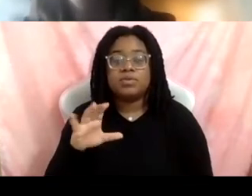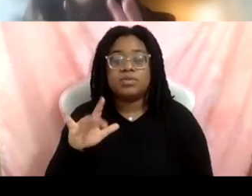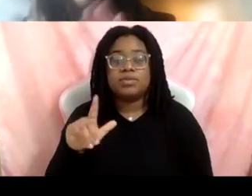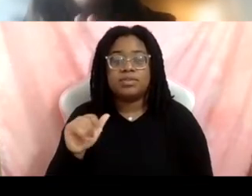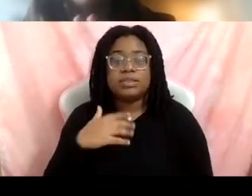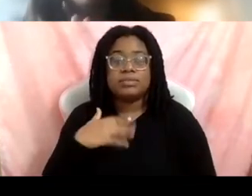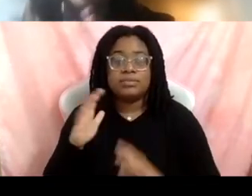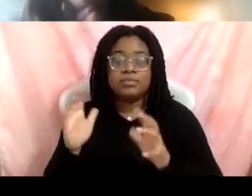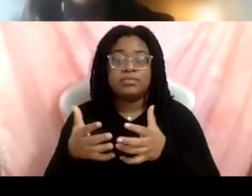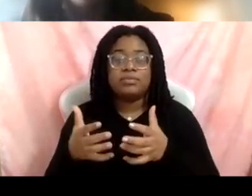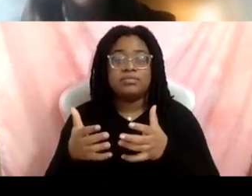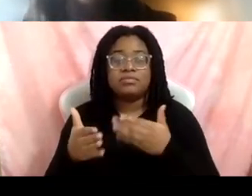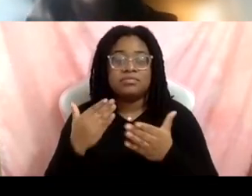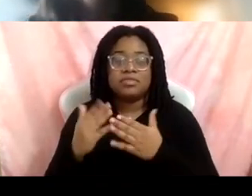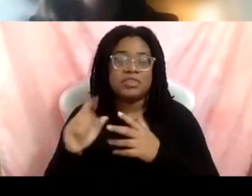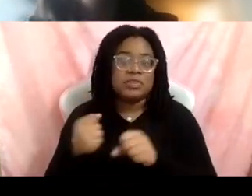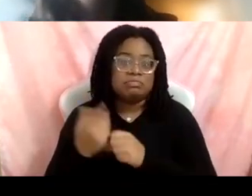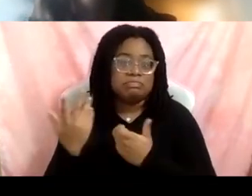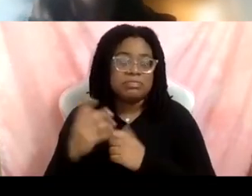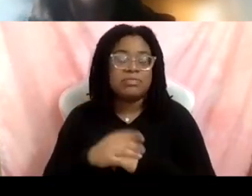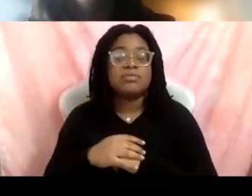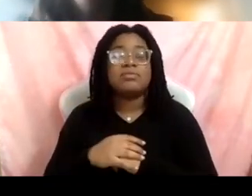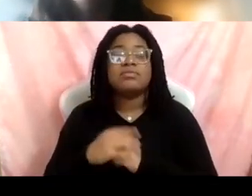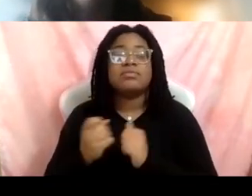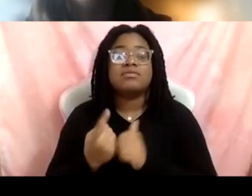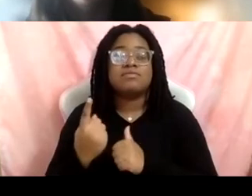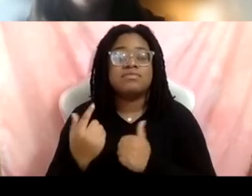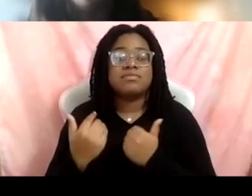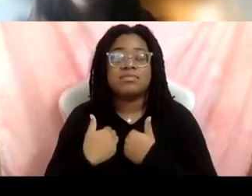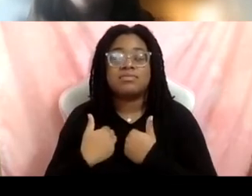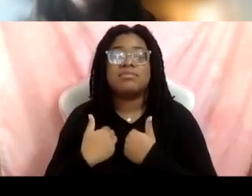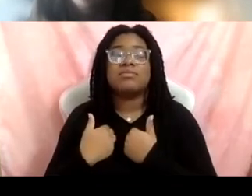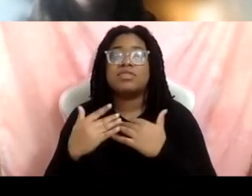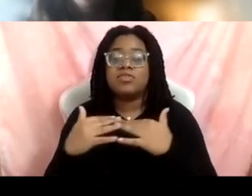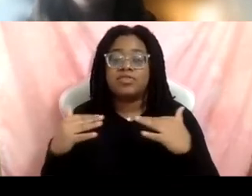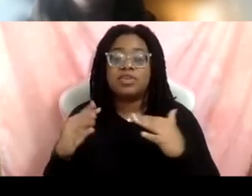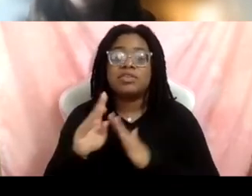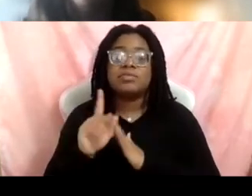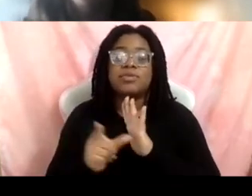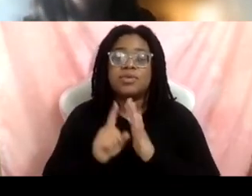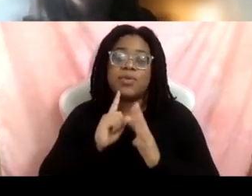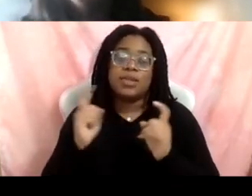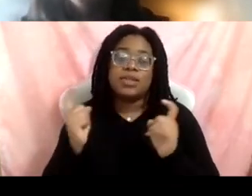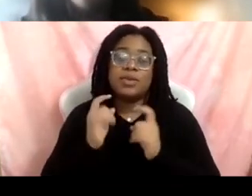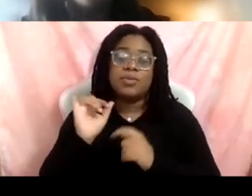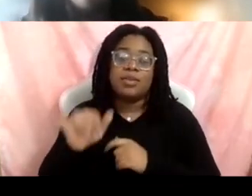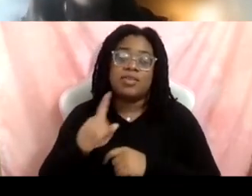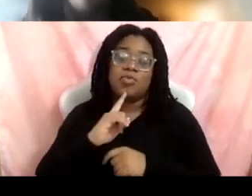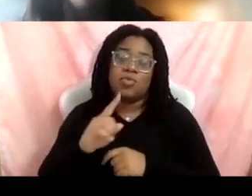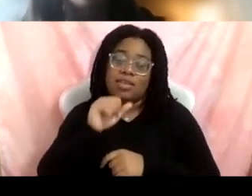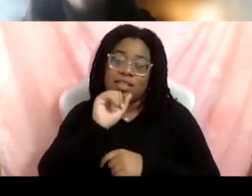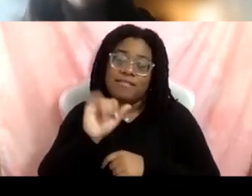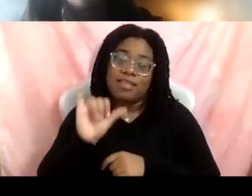group, whatever year, everyone had lots of diverse backgrounds, and we really celebrated that. And so that's one thing I really loved